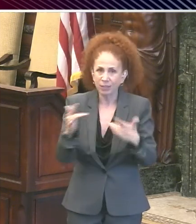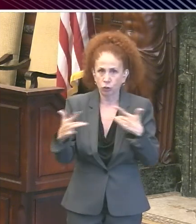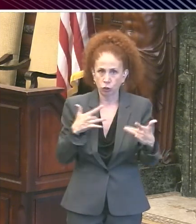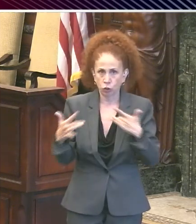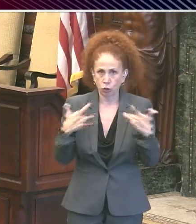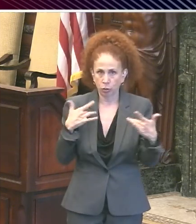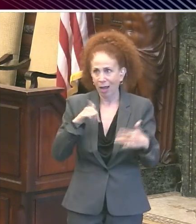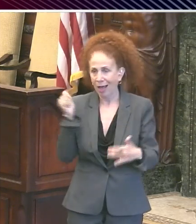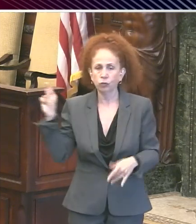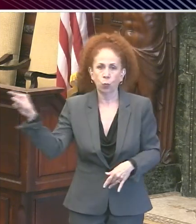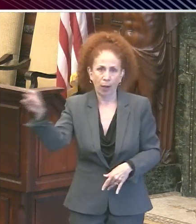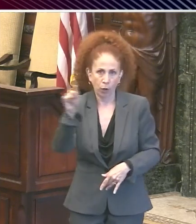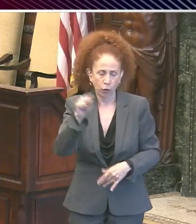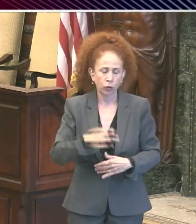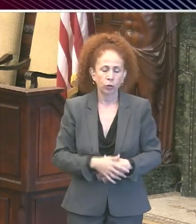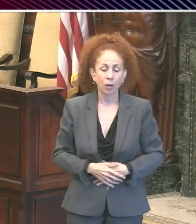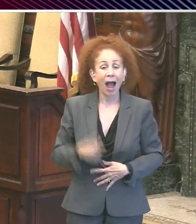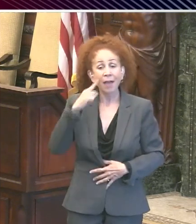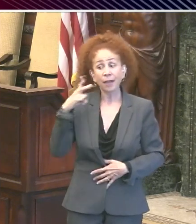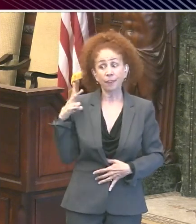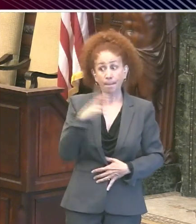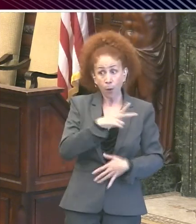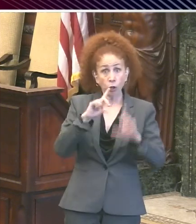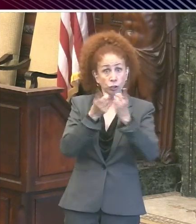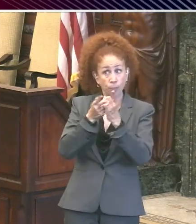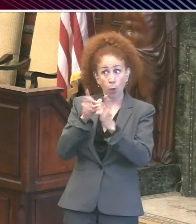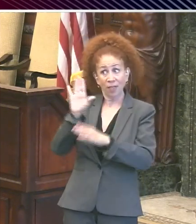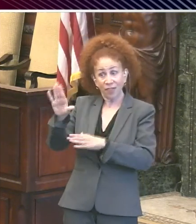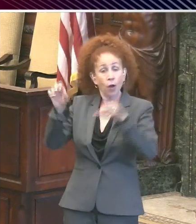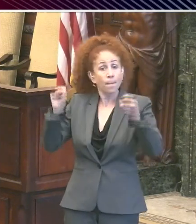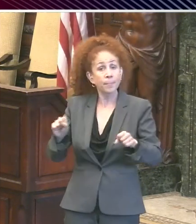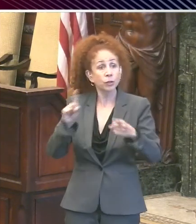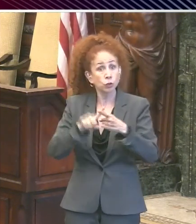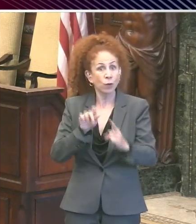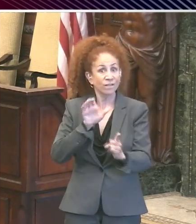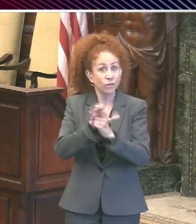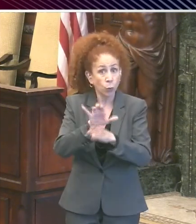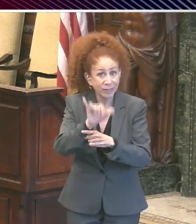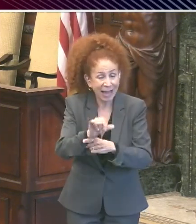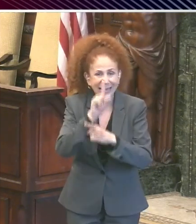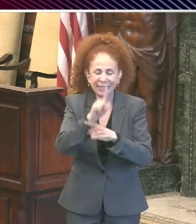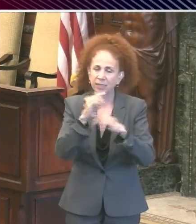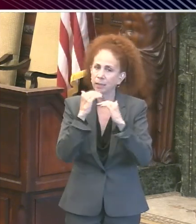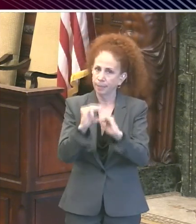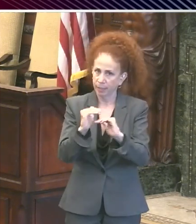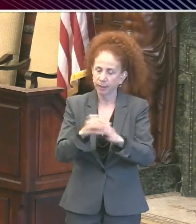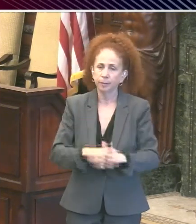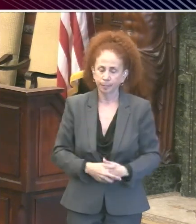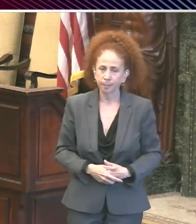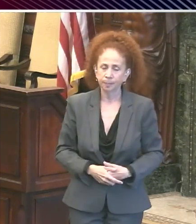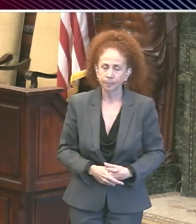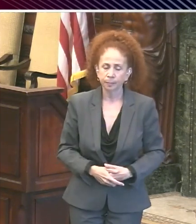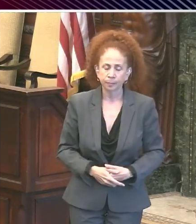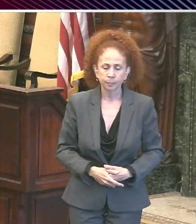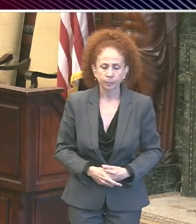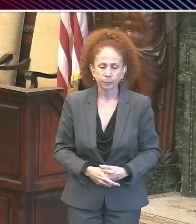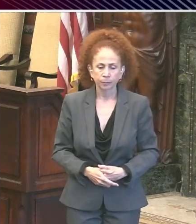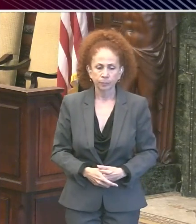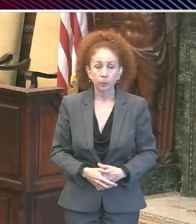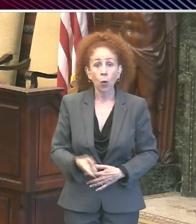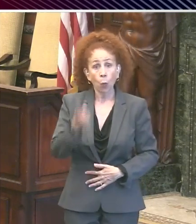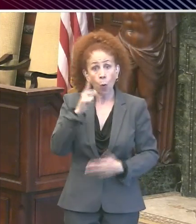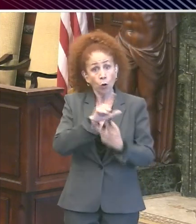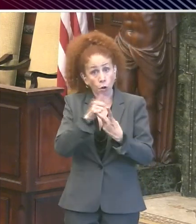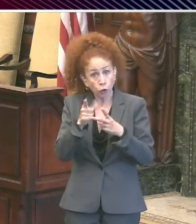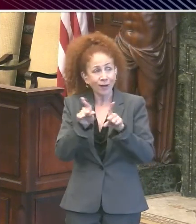elsewhere. And I think the Parks Department's ability to really enforce that is very limited. So, one